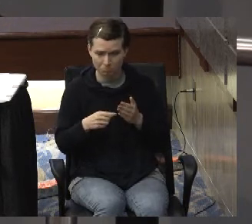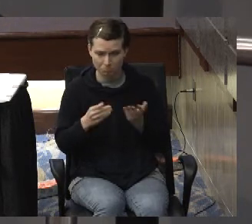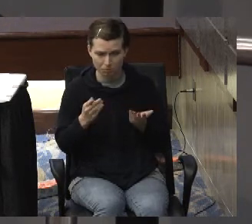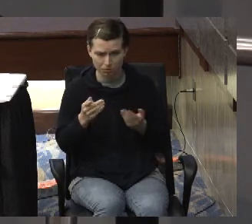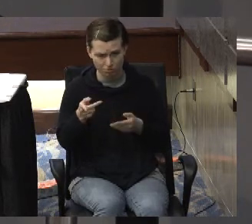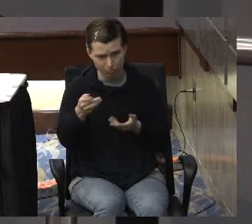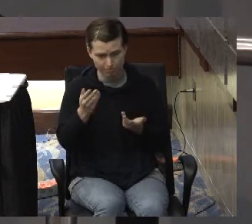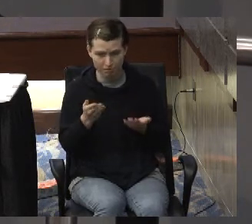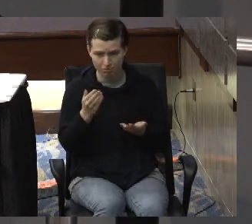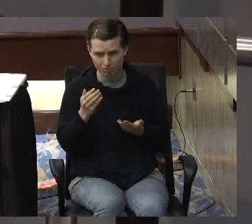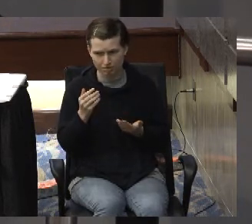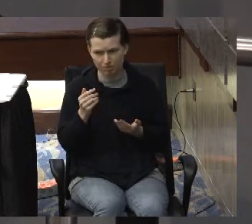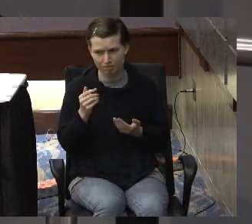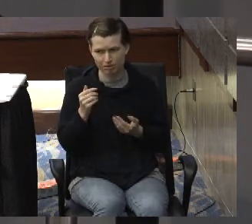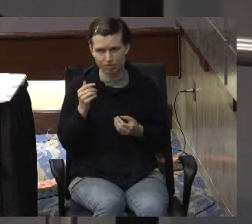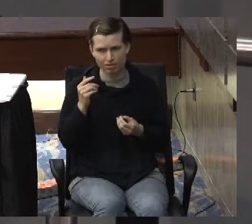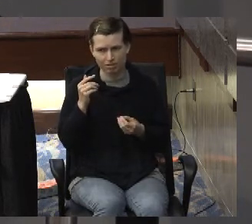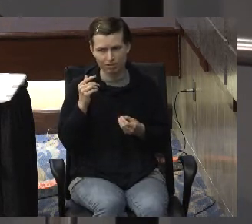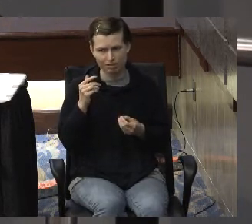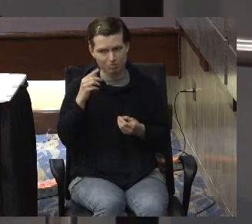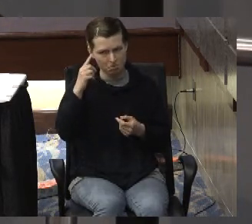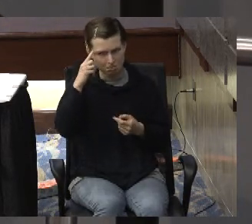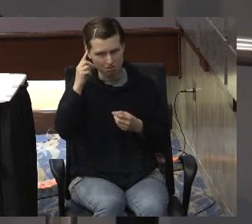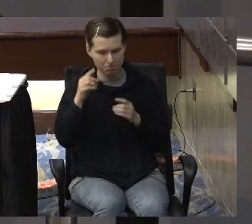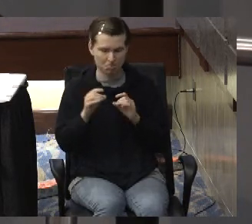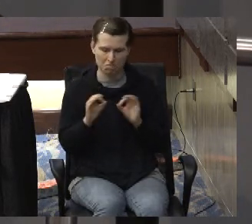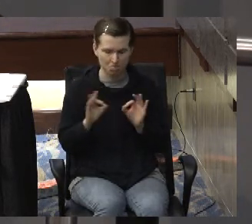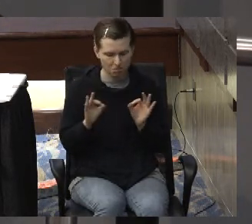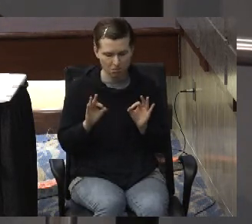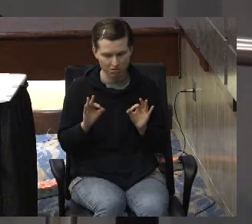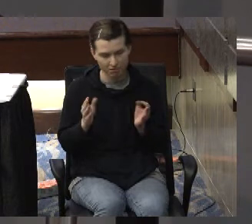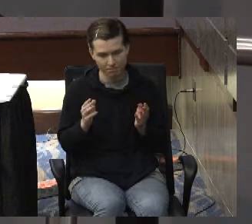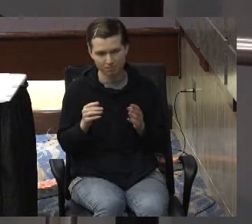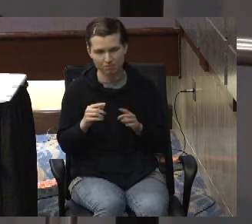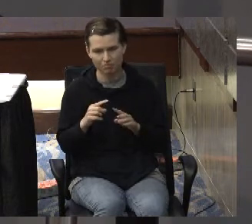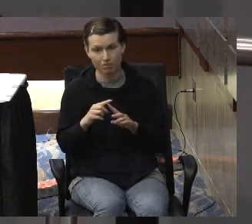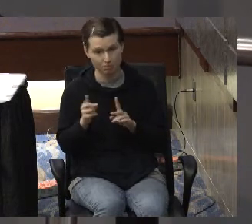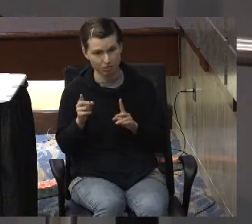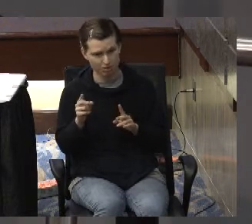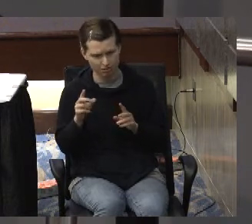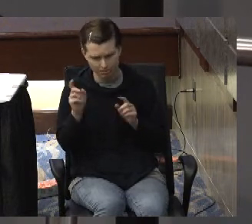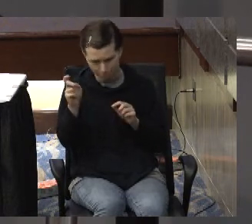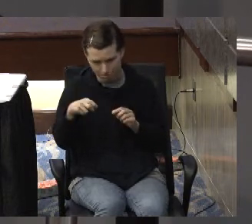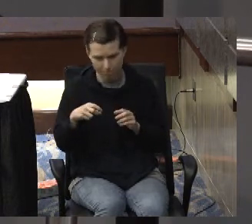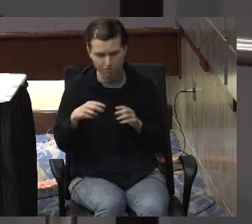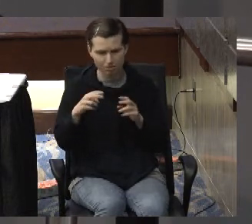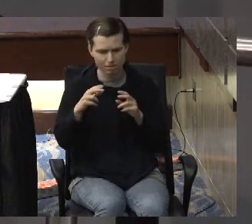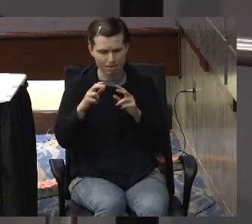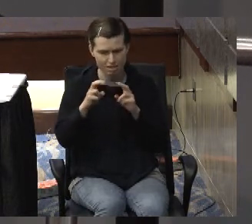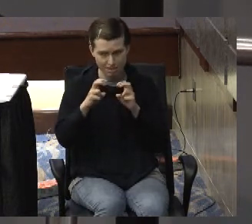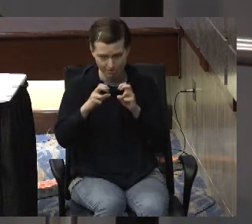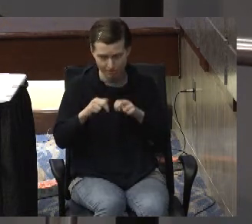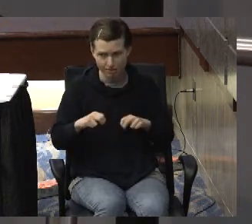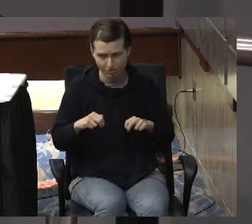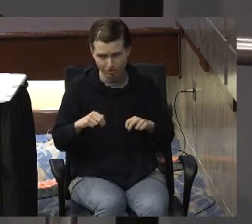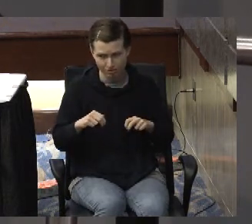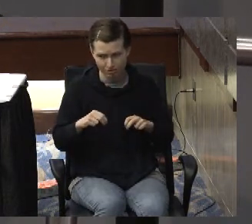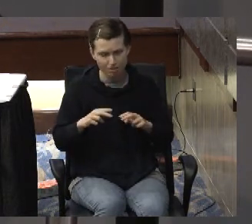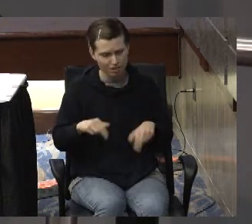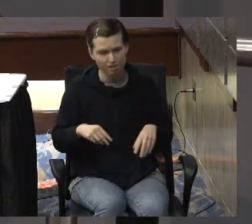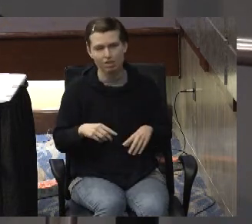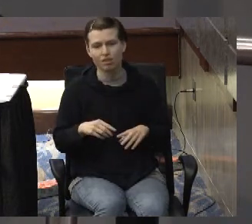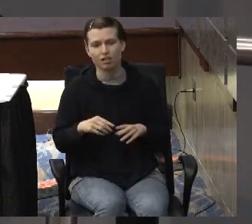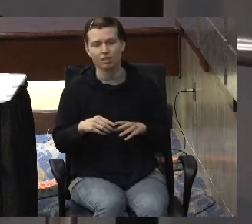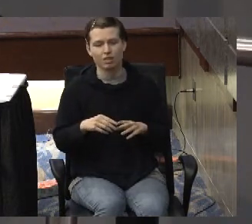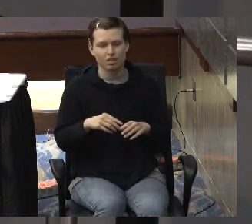from the corporation, but that must be evaluated. And you know, this is going to be an ongoing thing of evaluating electrics versus fossil